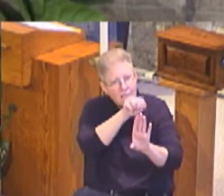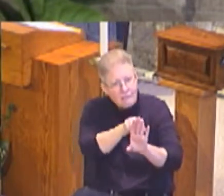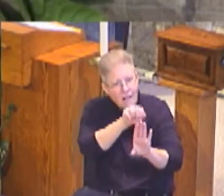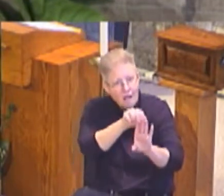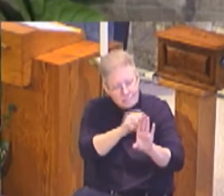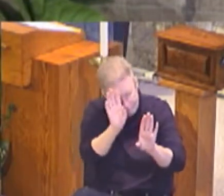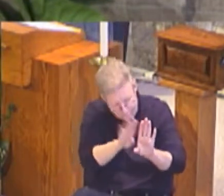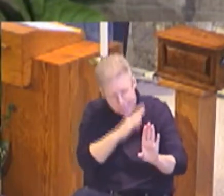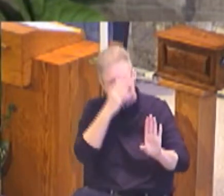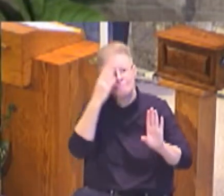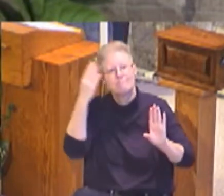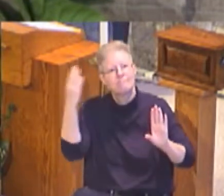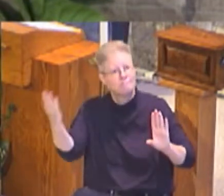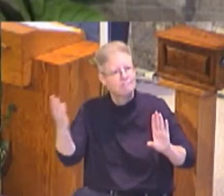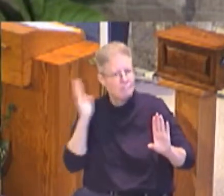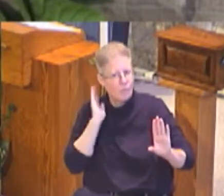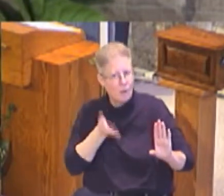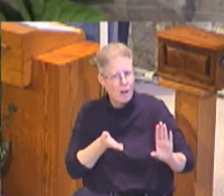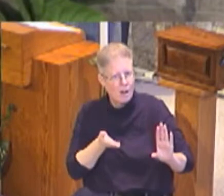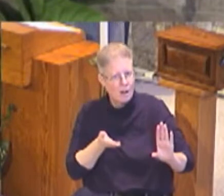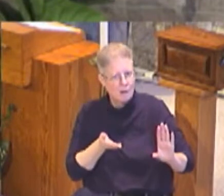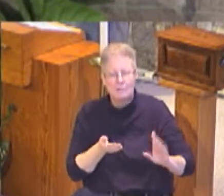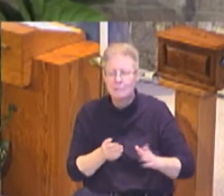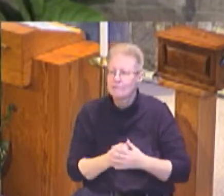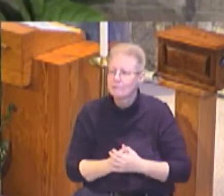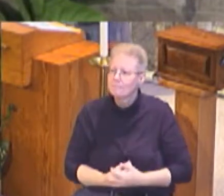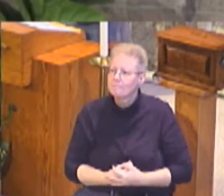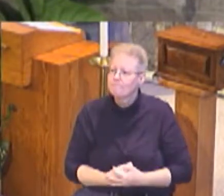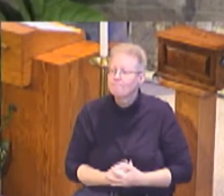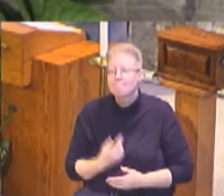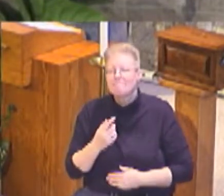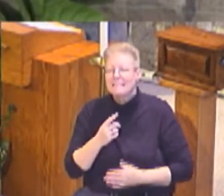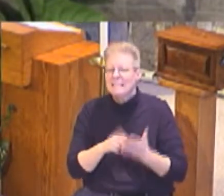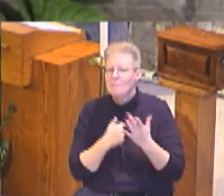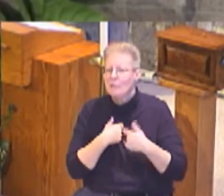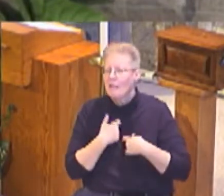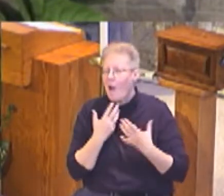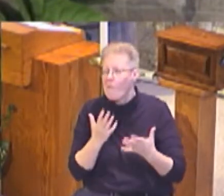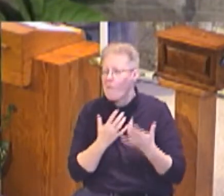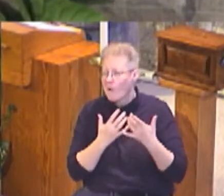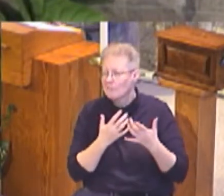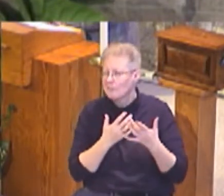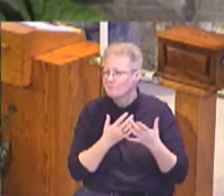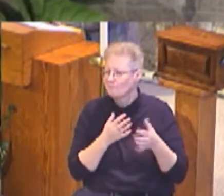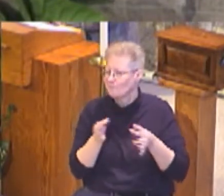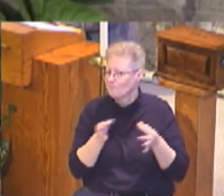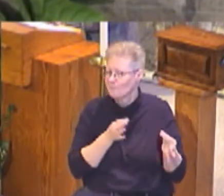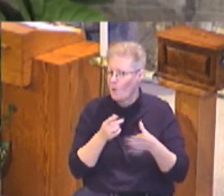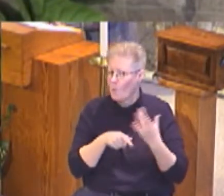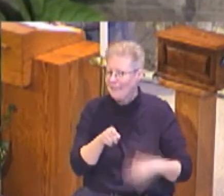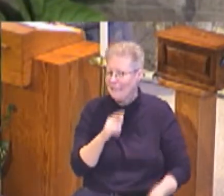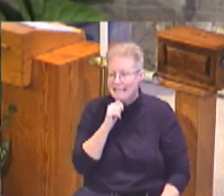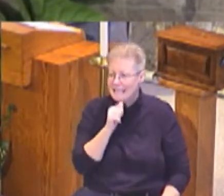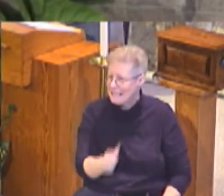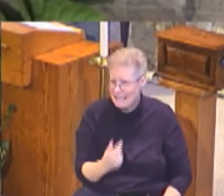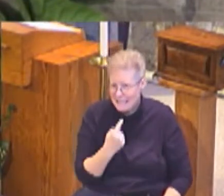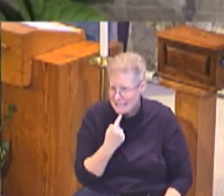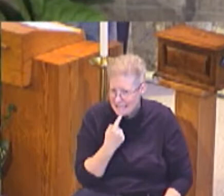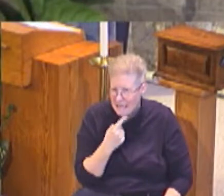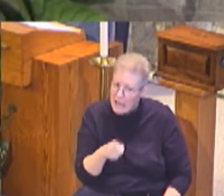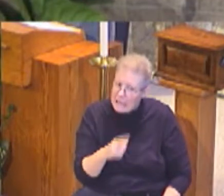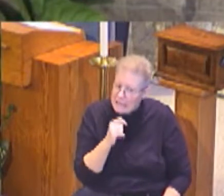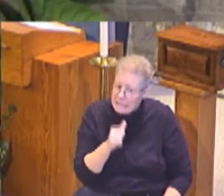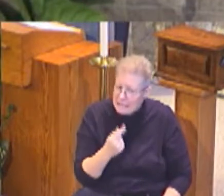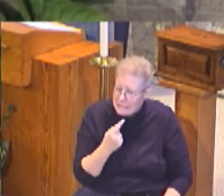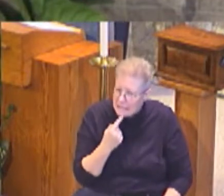you. I sometimes like to point out what he didn't say. He didn't say, ask and you